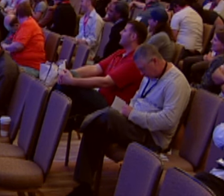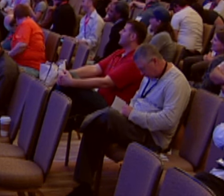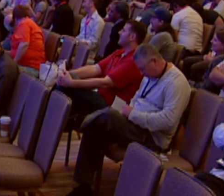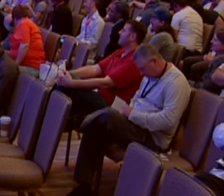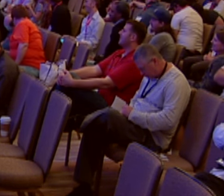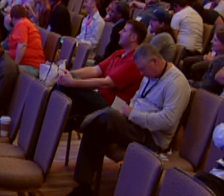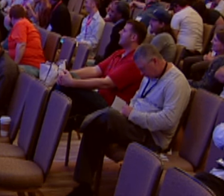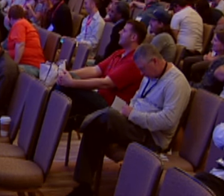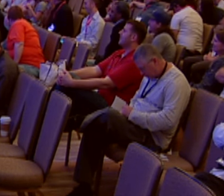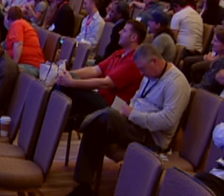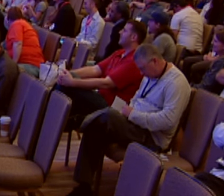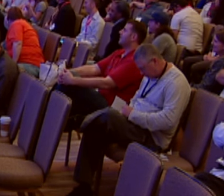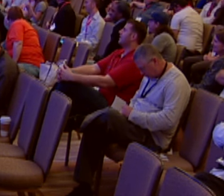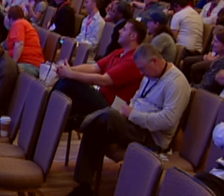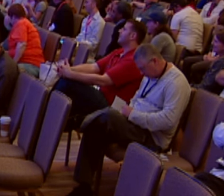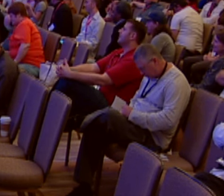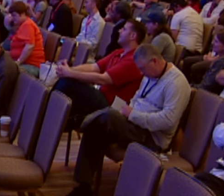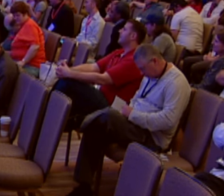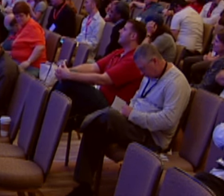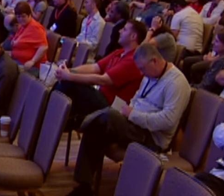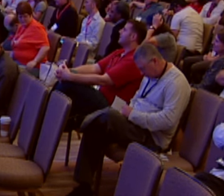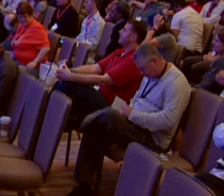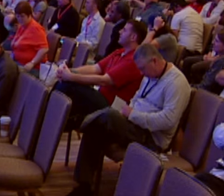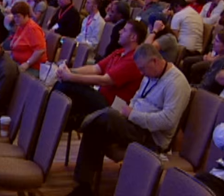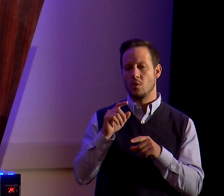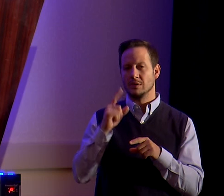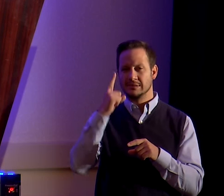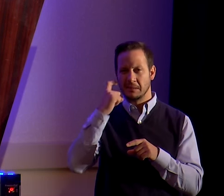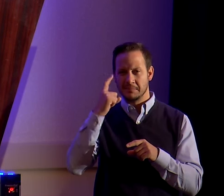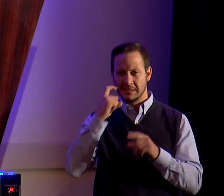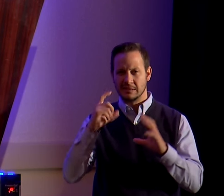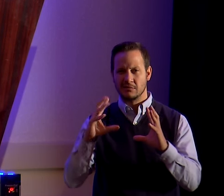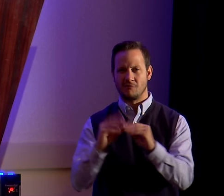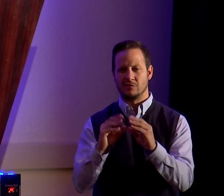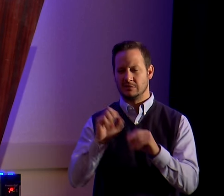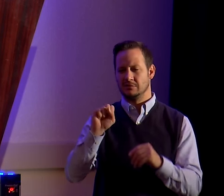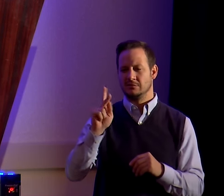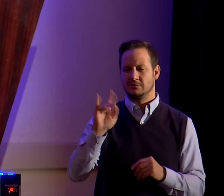When I go to skeptic conferences, which I'm more involved with,